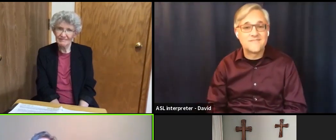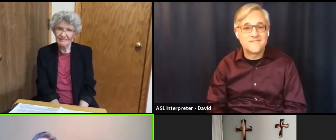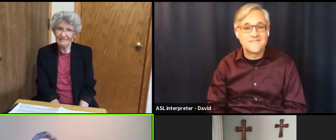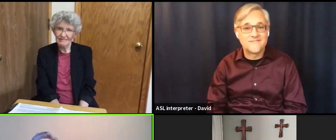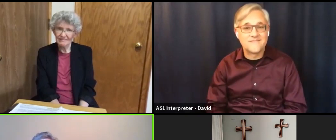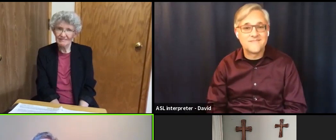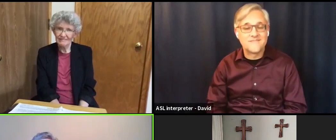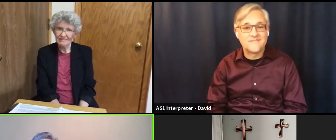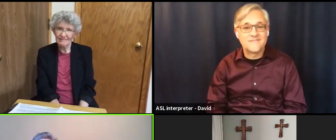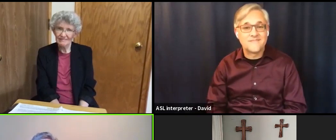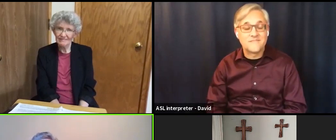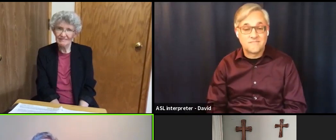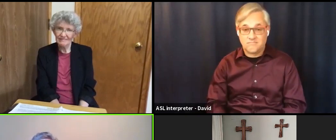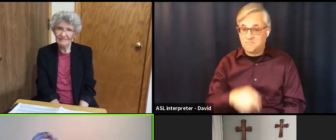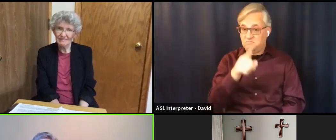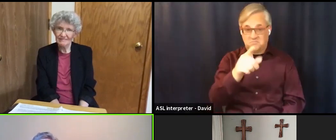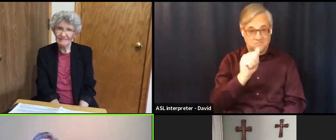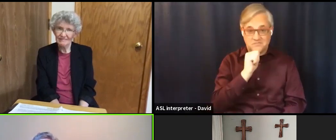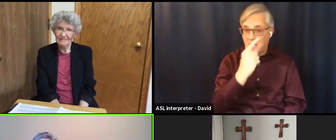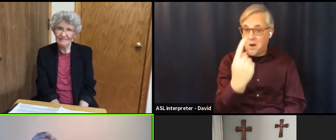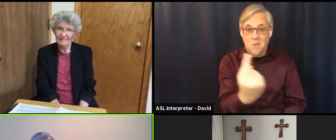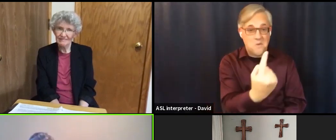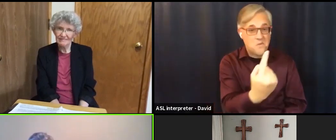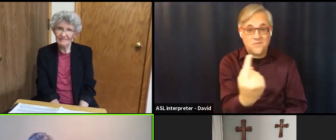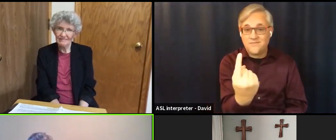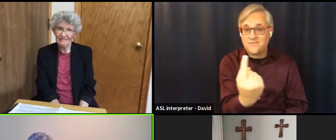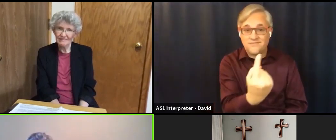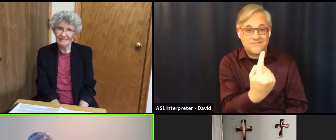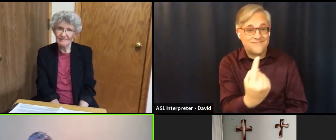And you are not alone.